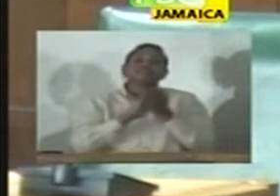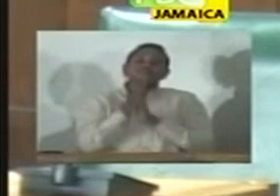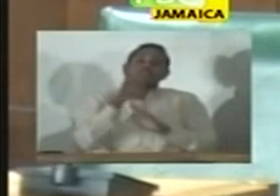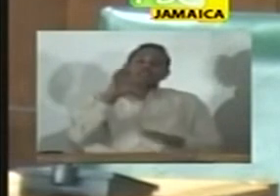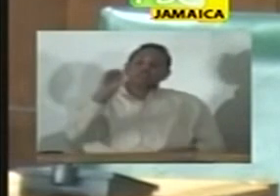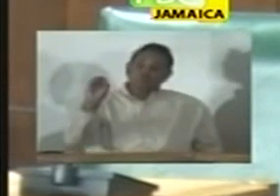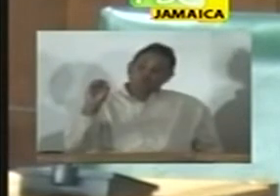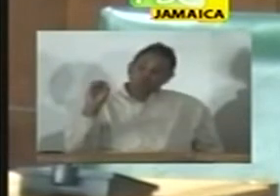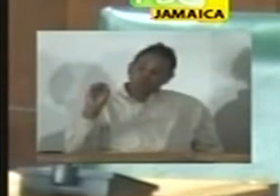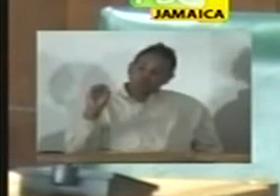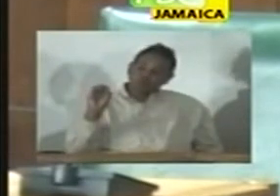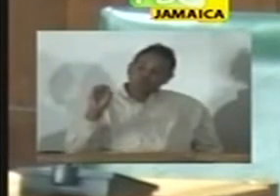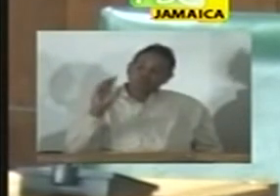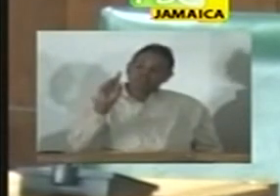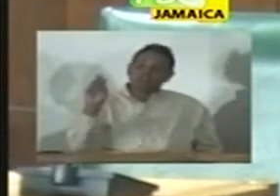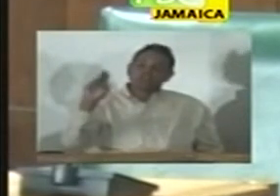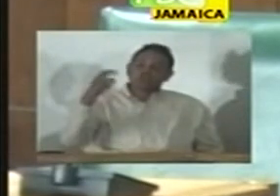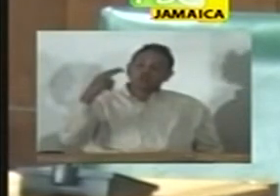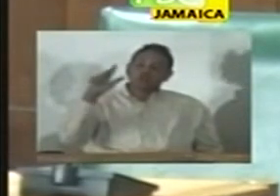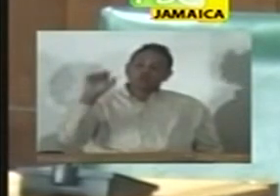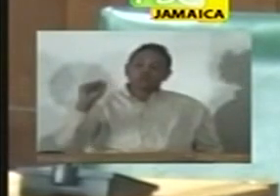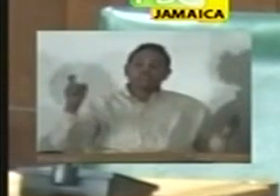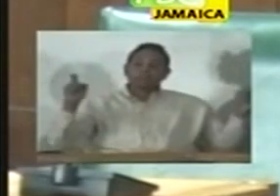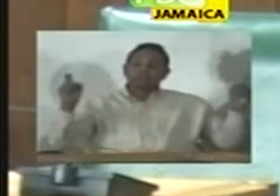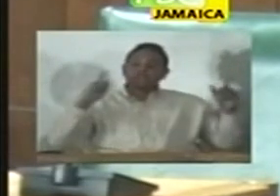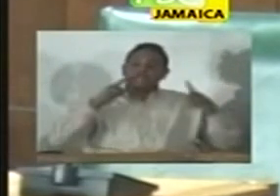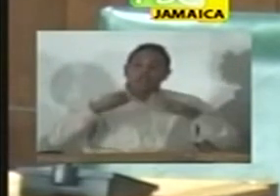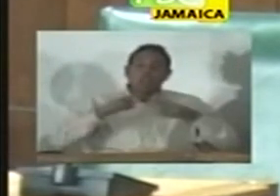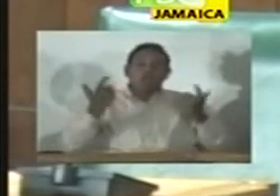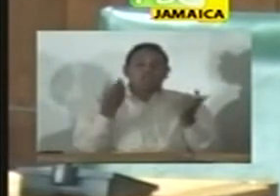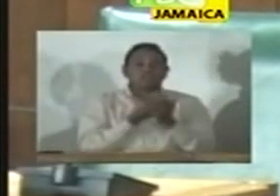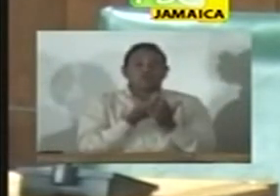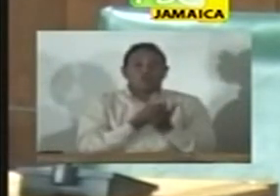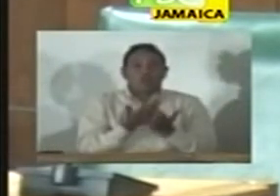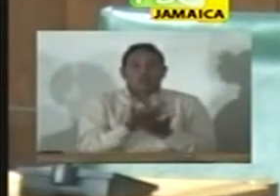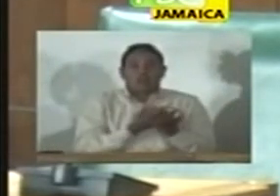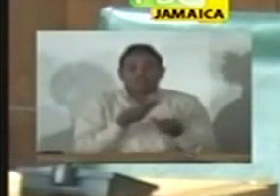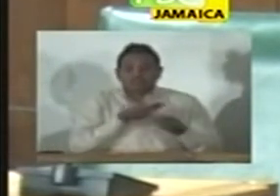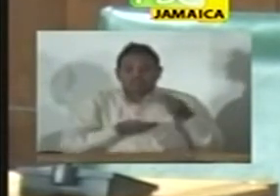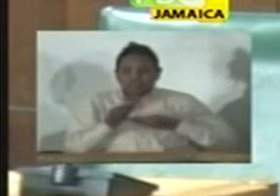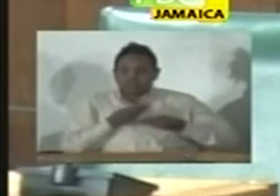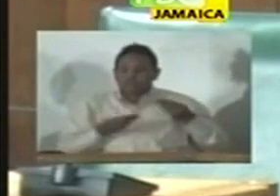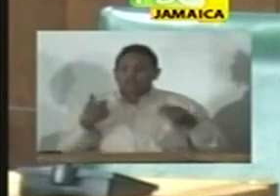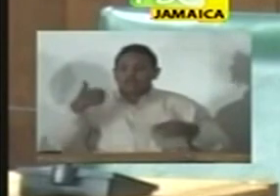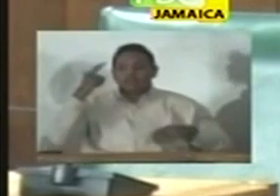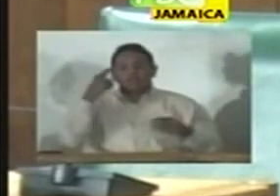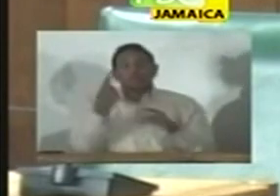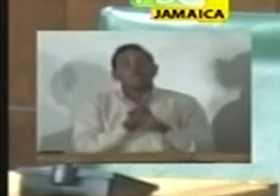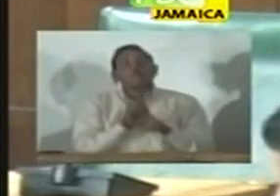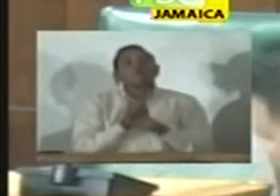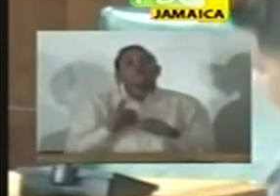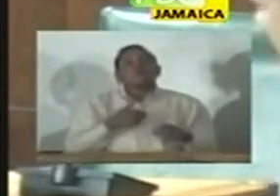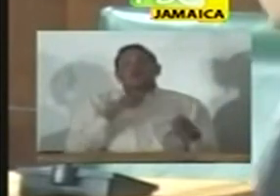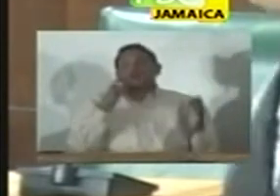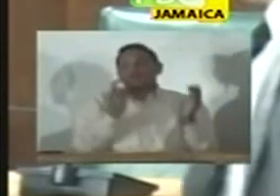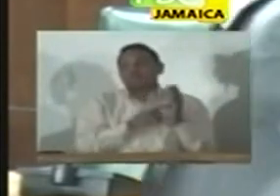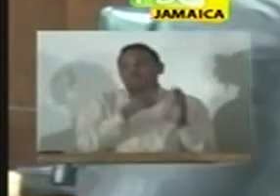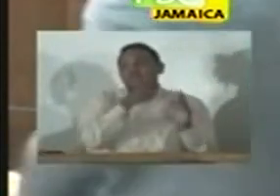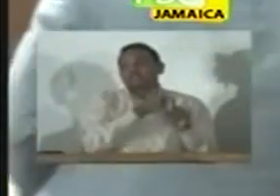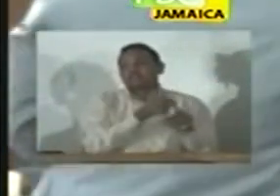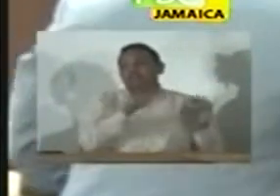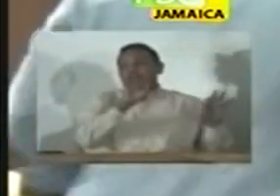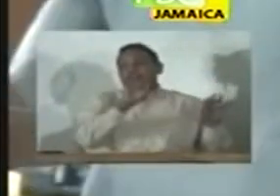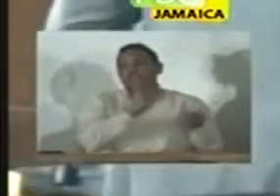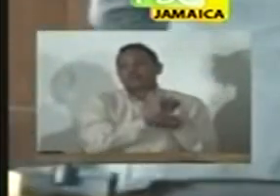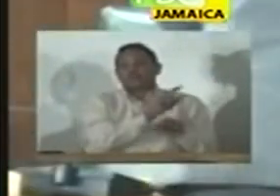CEO. Dr. Hughes managed a very large pool of funds, and I think it's appropriate that we recognize him for the excellent work